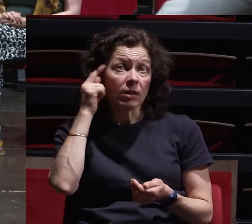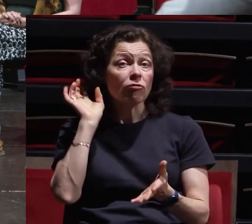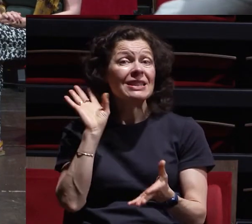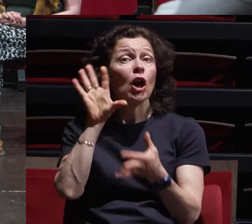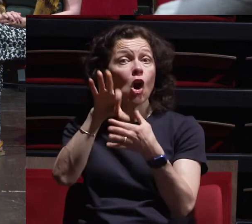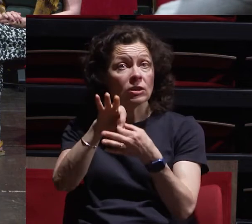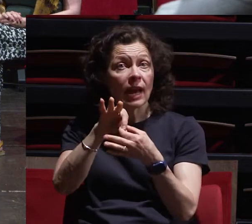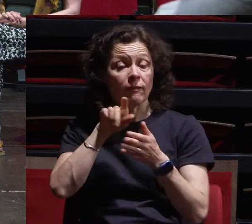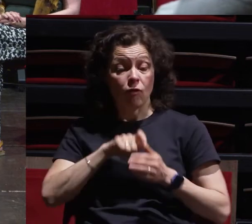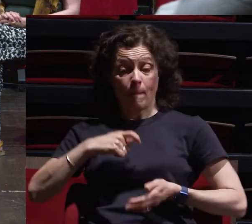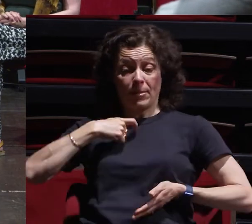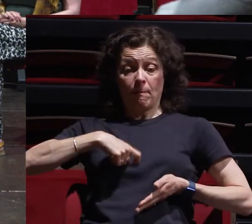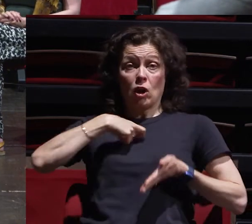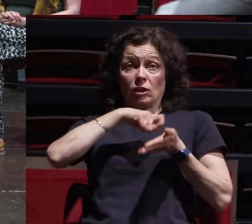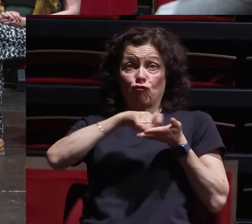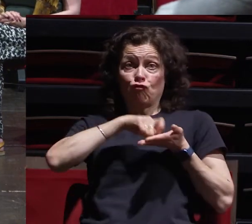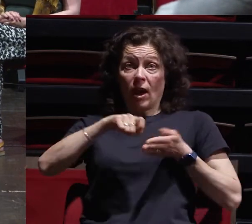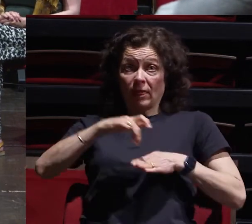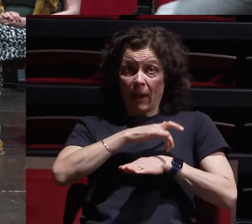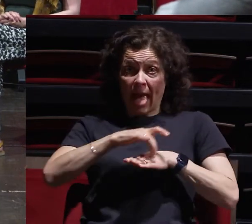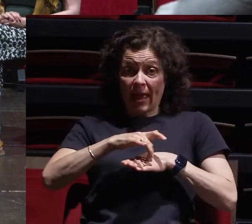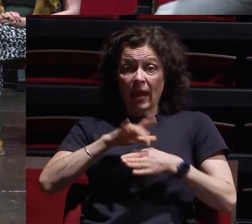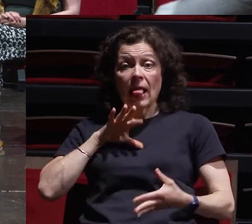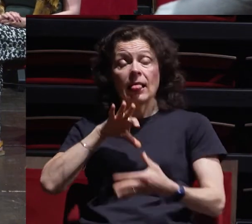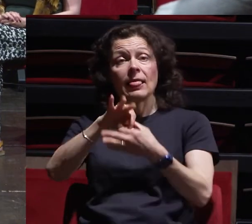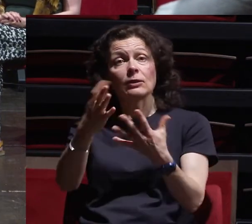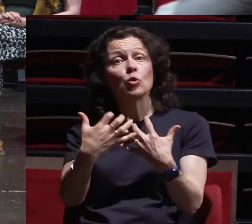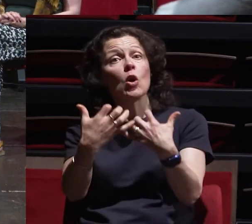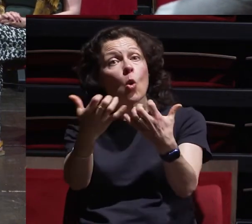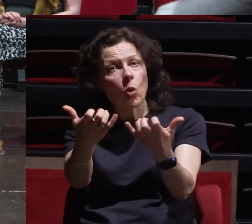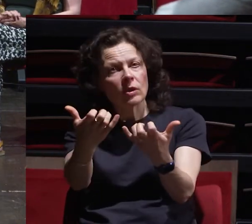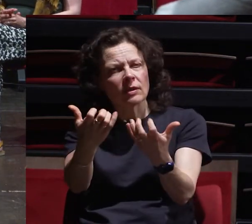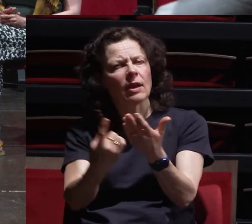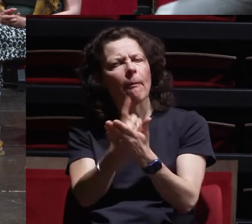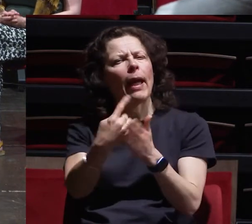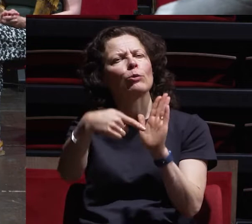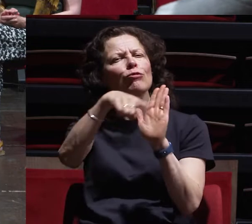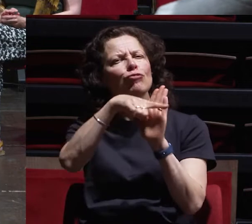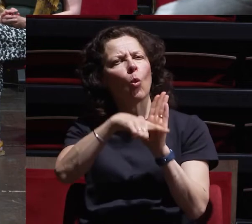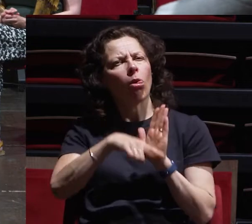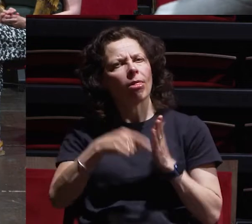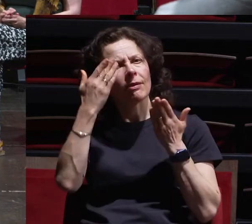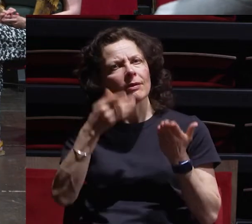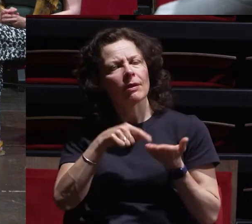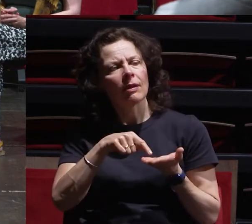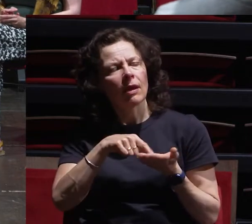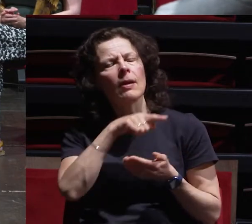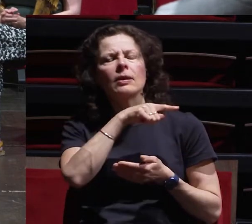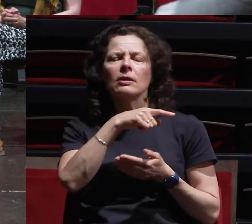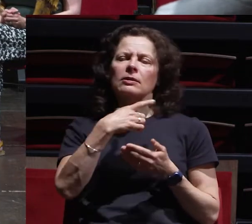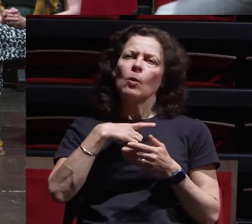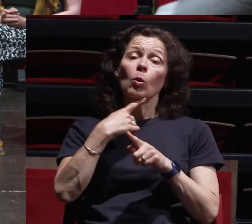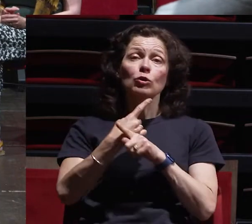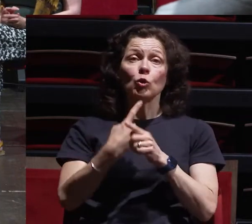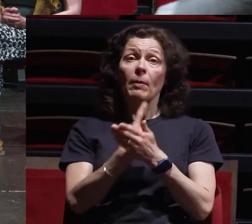there is a contract, isn't there, between the playwright and the audience in terms of what the rules are. So just briefly